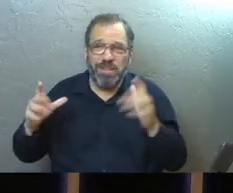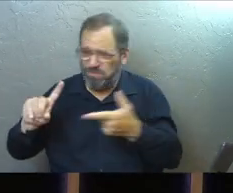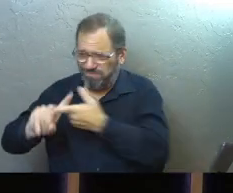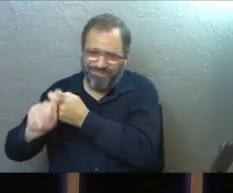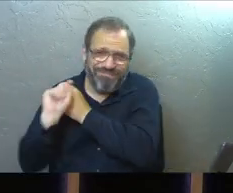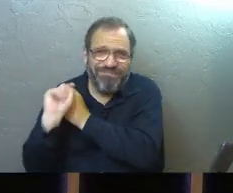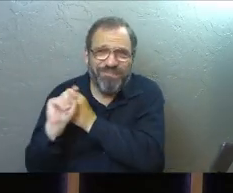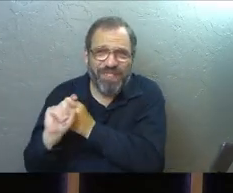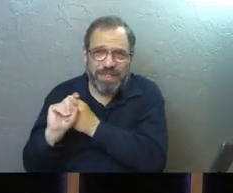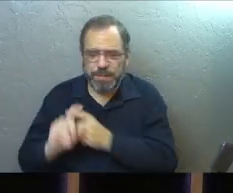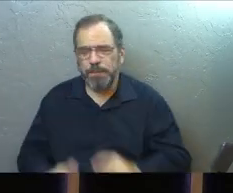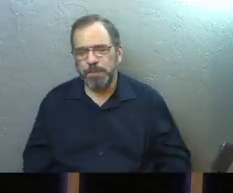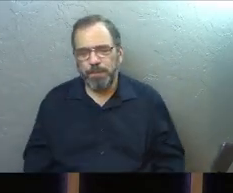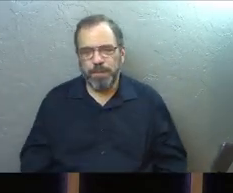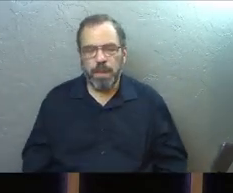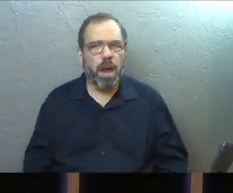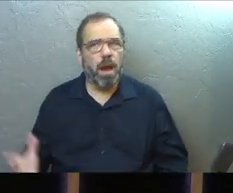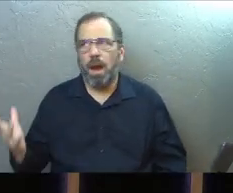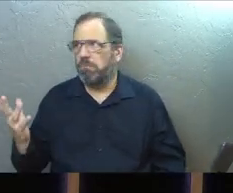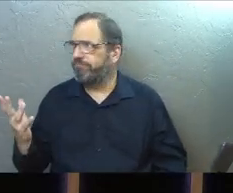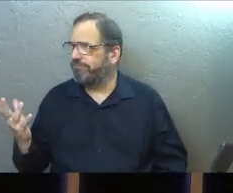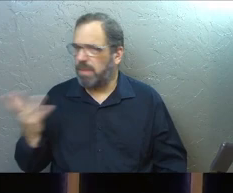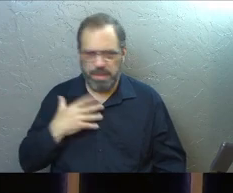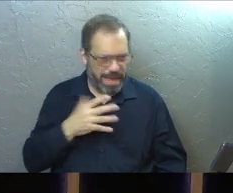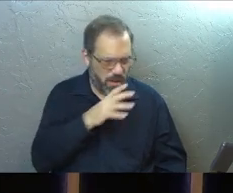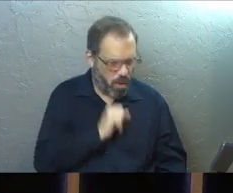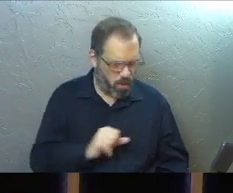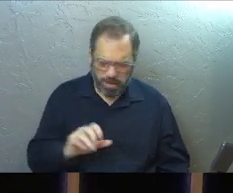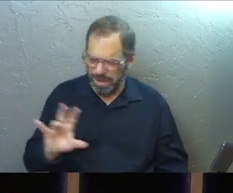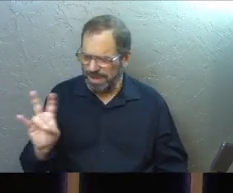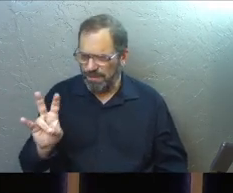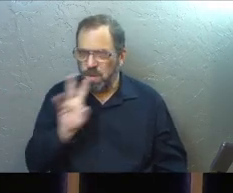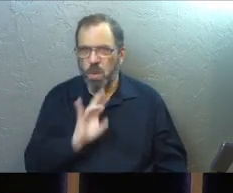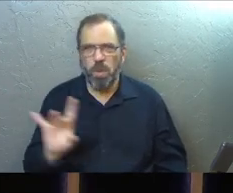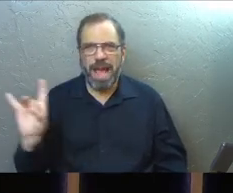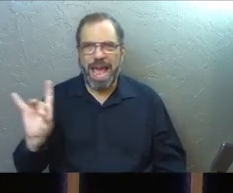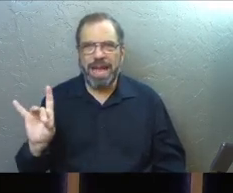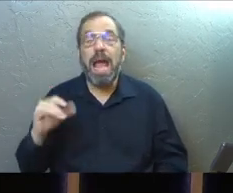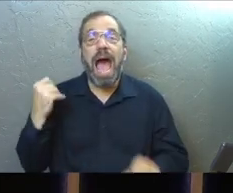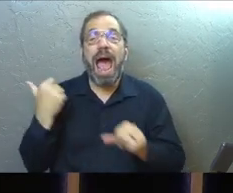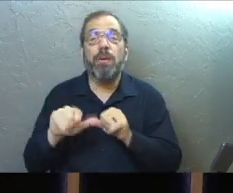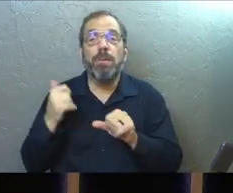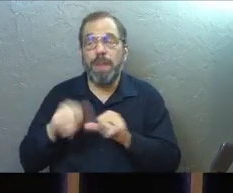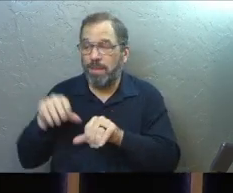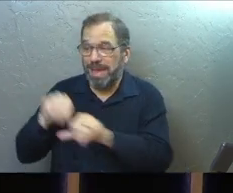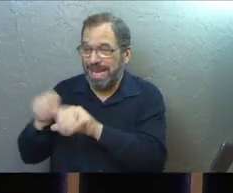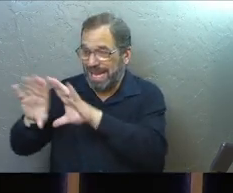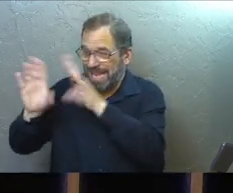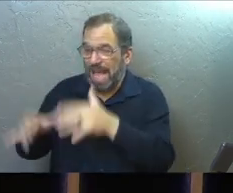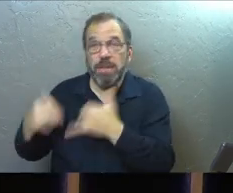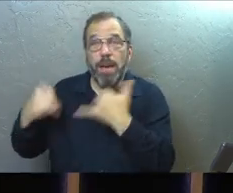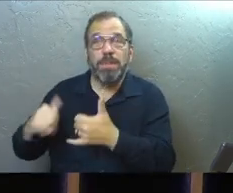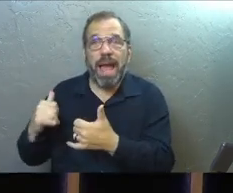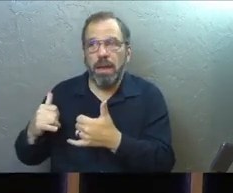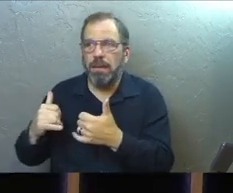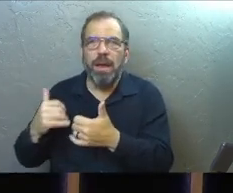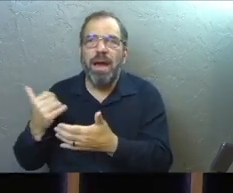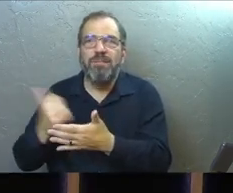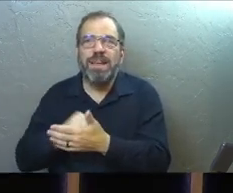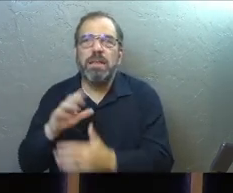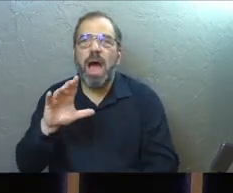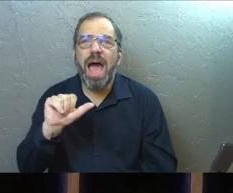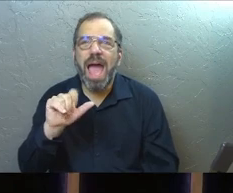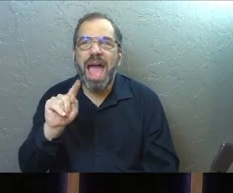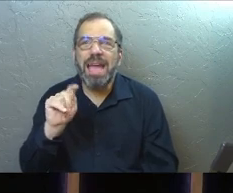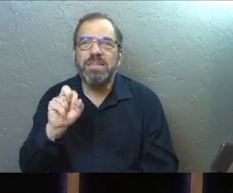close friends. And we were probably like 7 or 8, and I remember just being in his house, and we're playing video games. It was